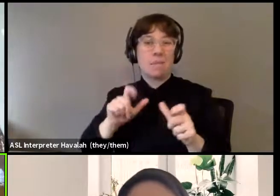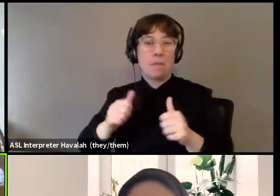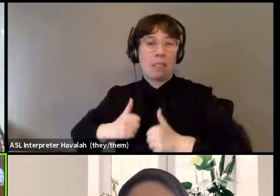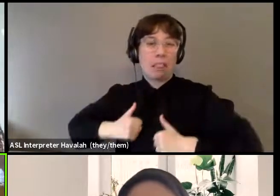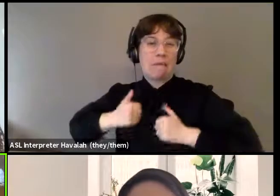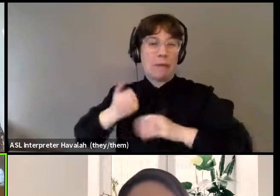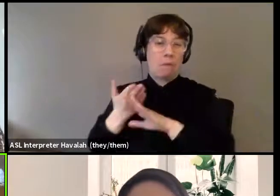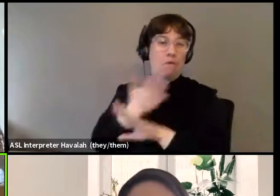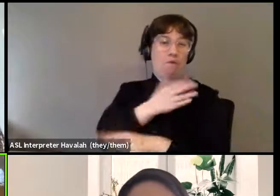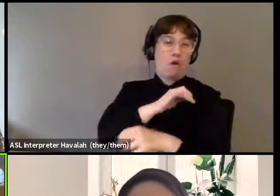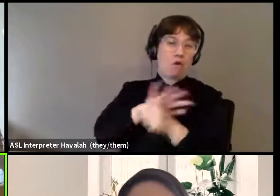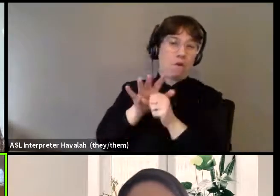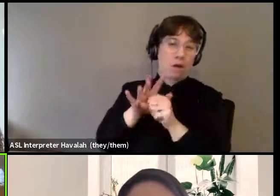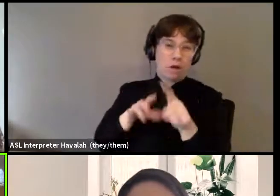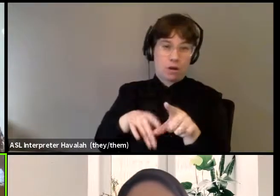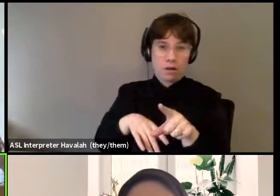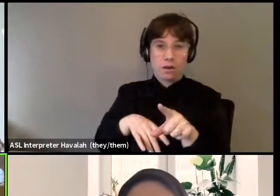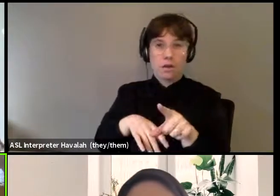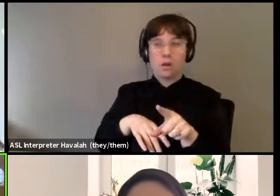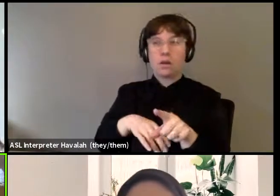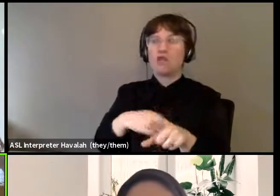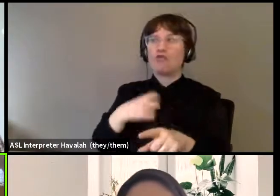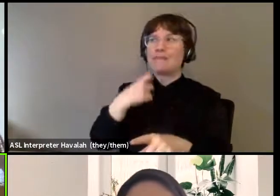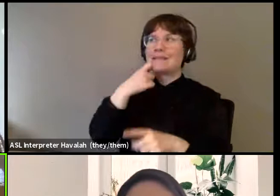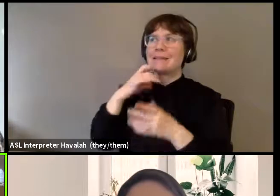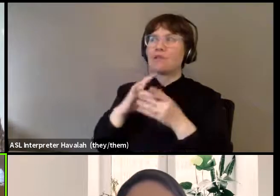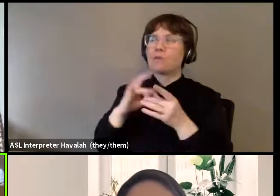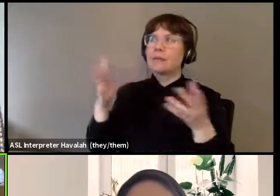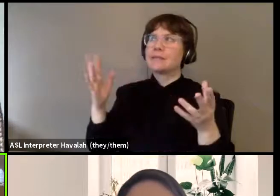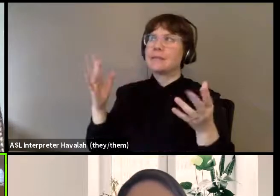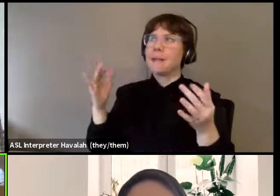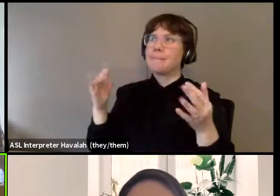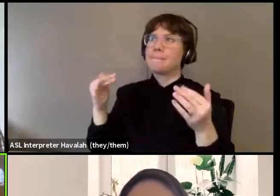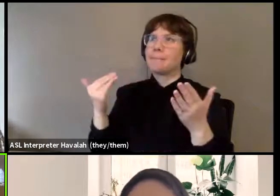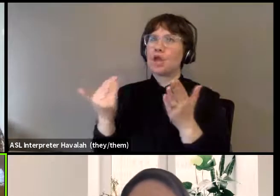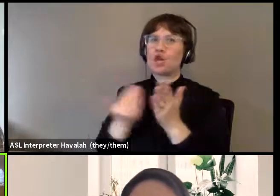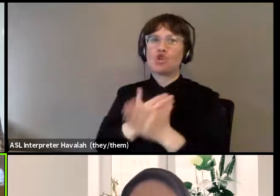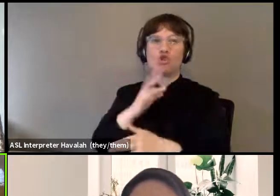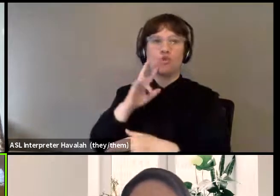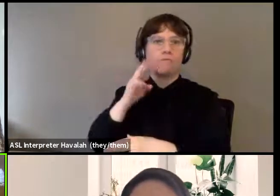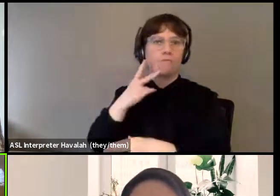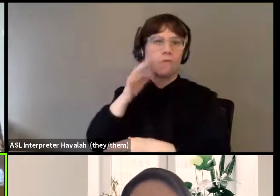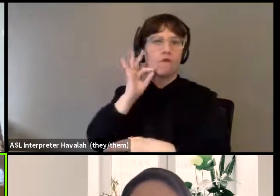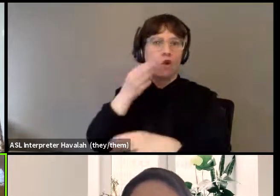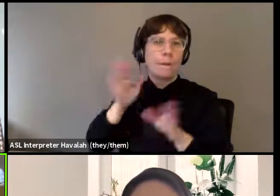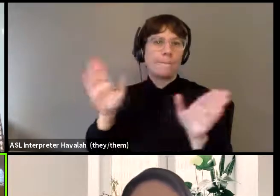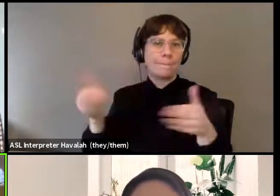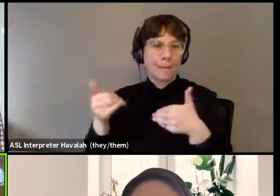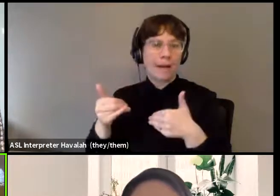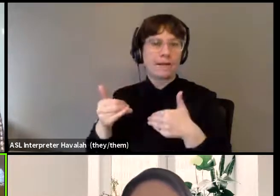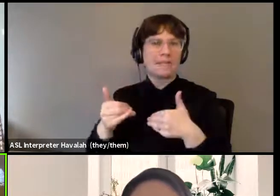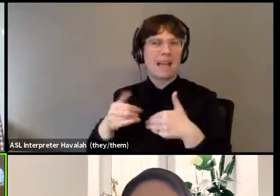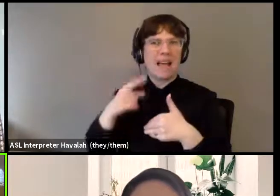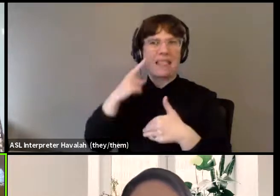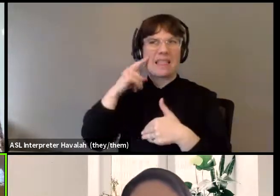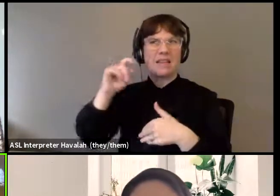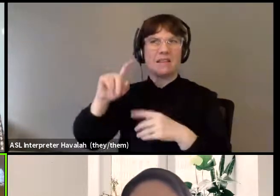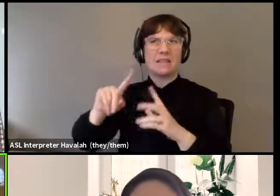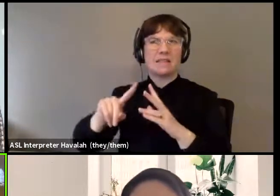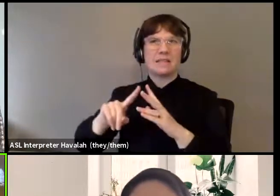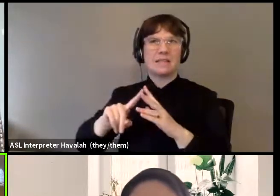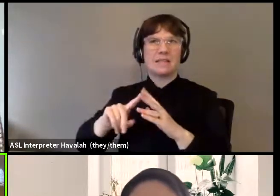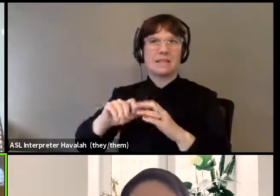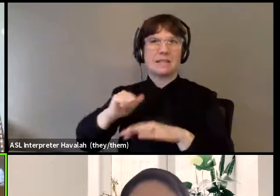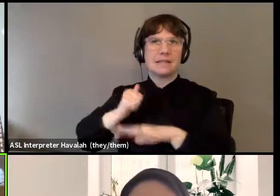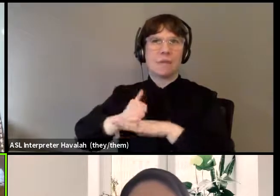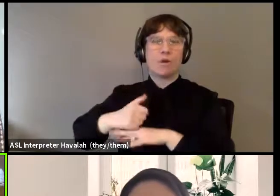before the pandemic. We had just released our produce box subscription program, I think in January of 2020. Before